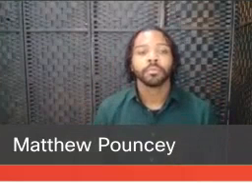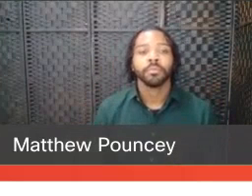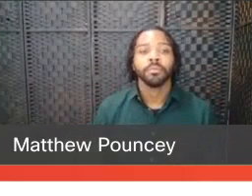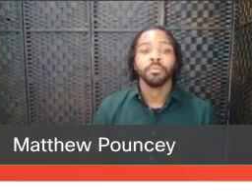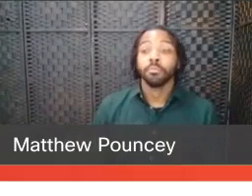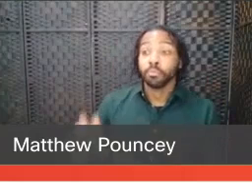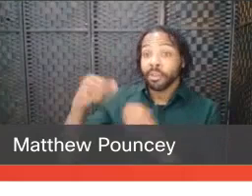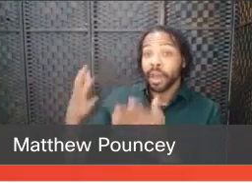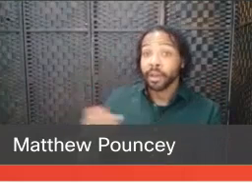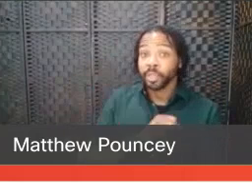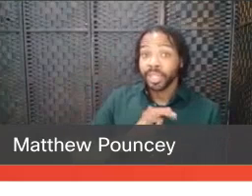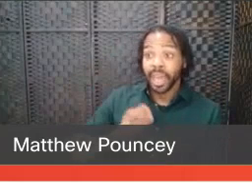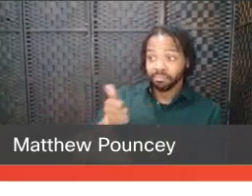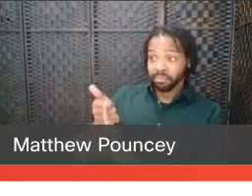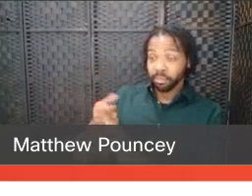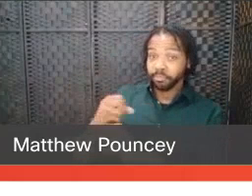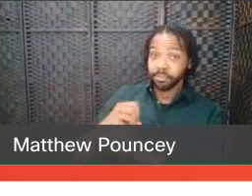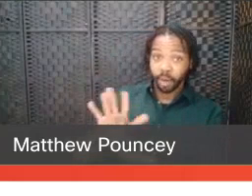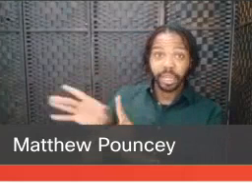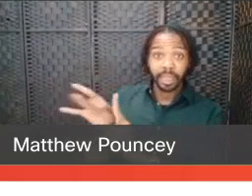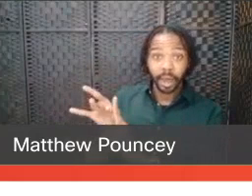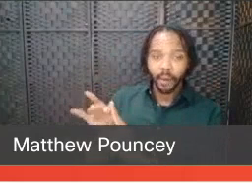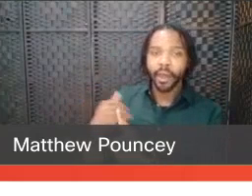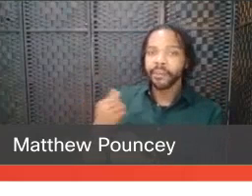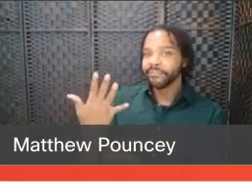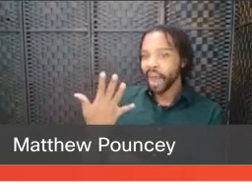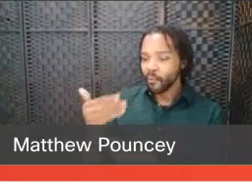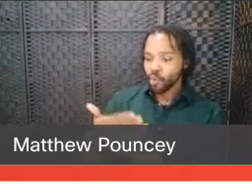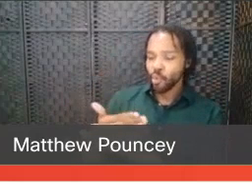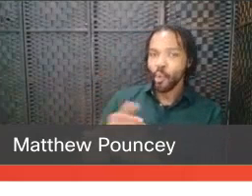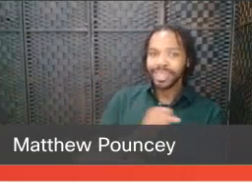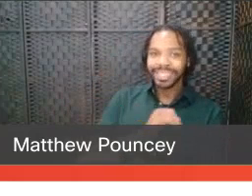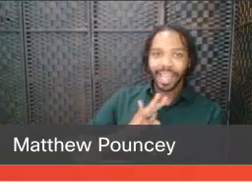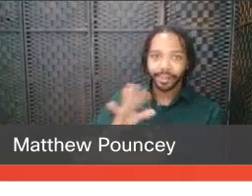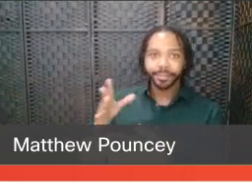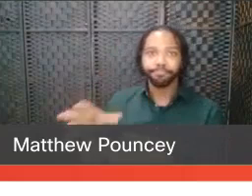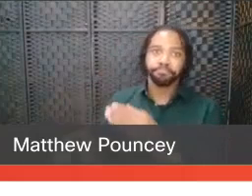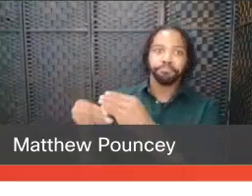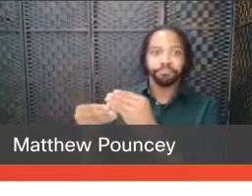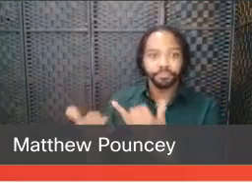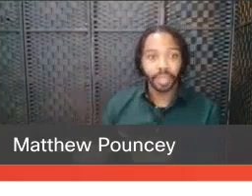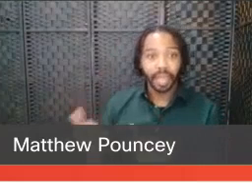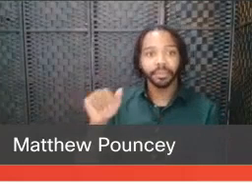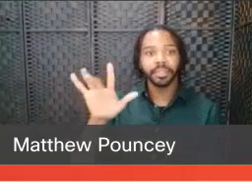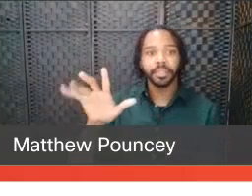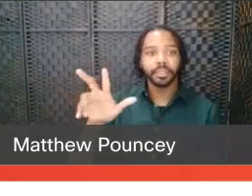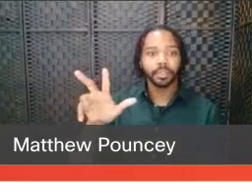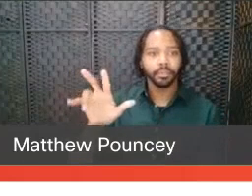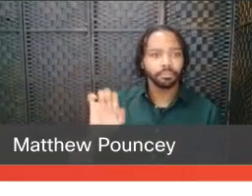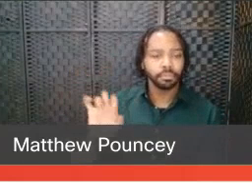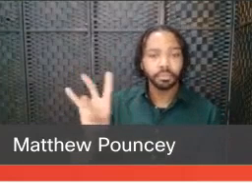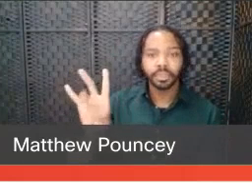Provider staff diagnosed with COVID, there were 5 additional people this week. So that's up to 725 at this